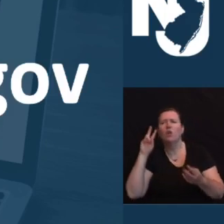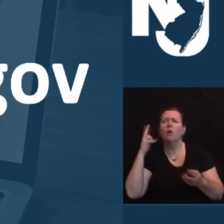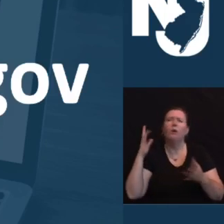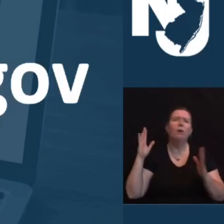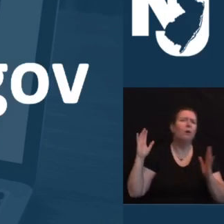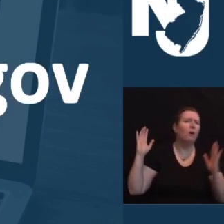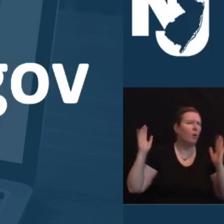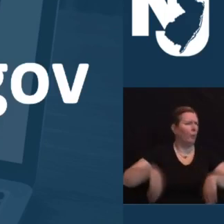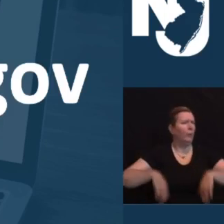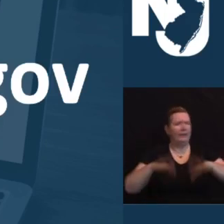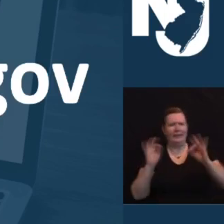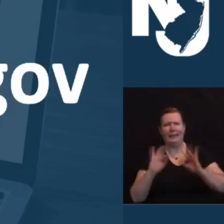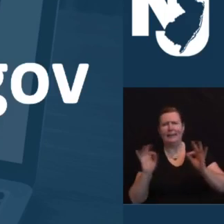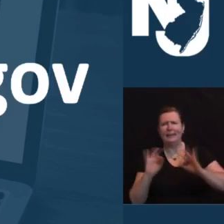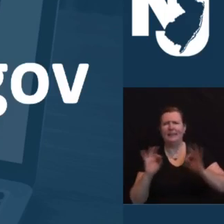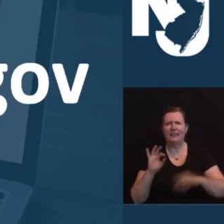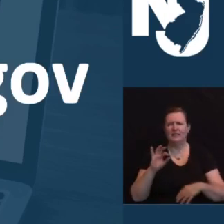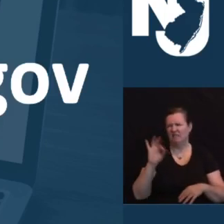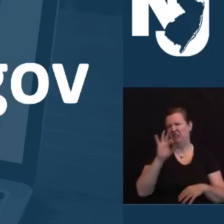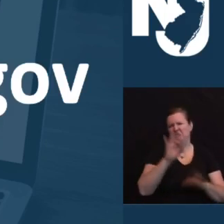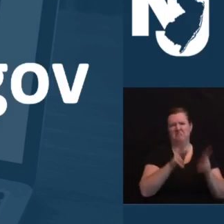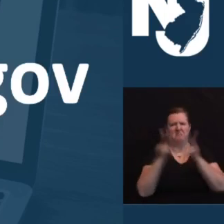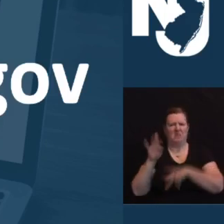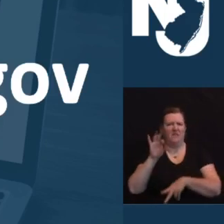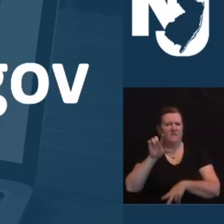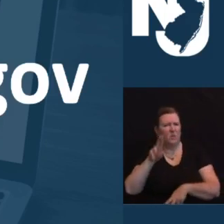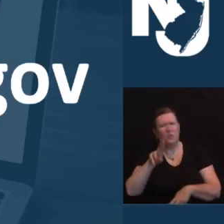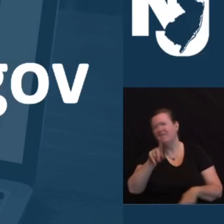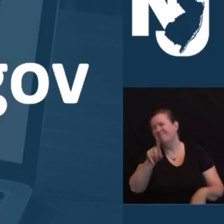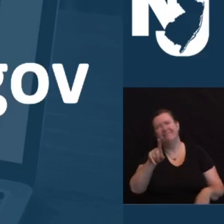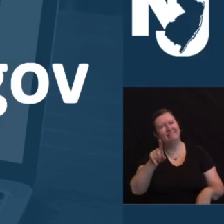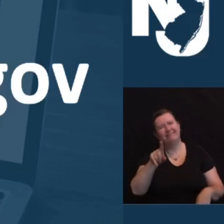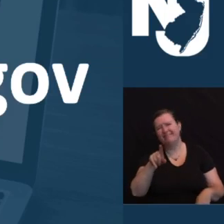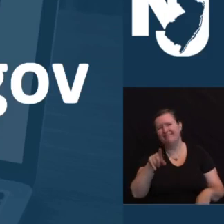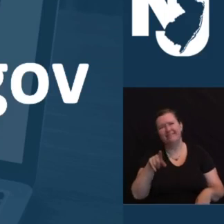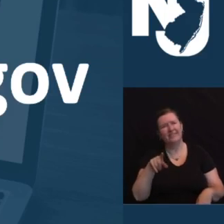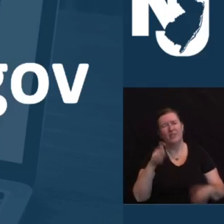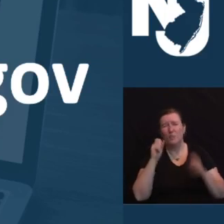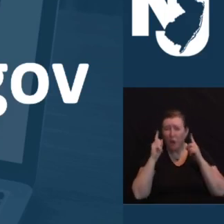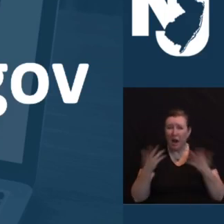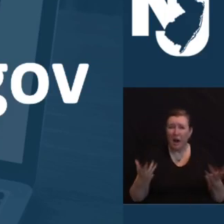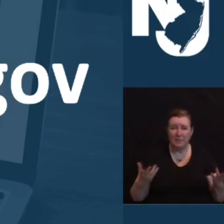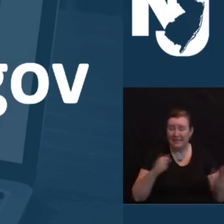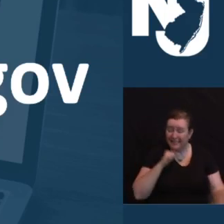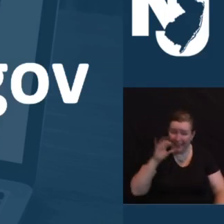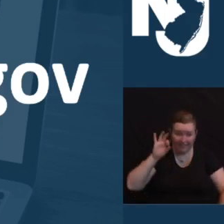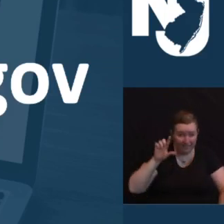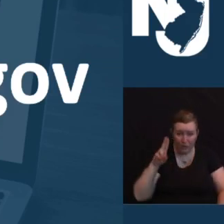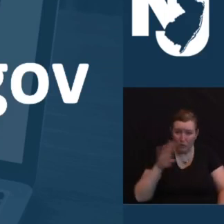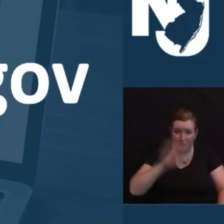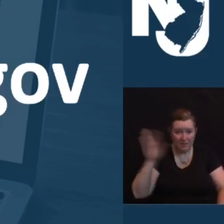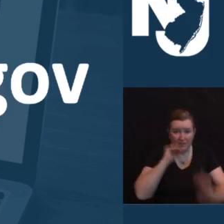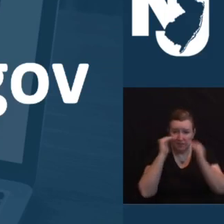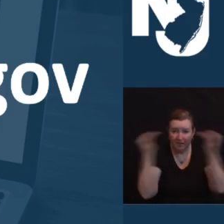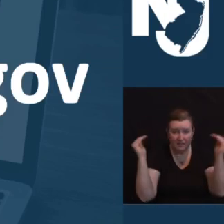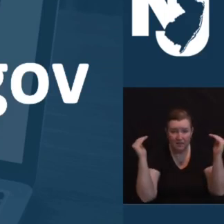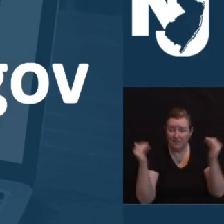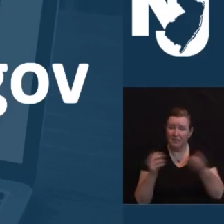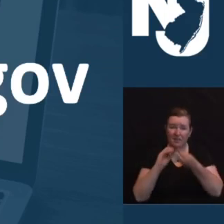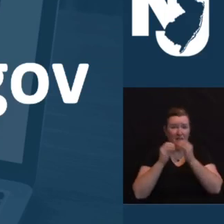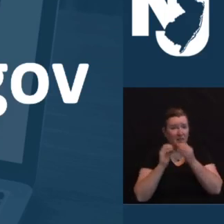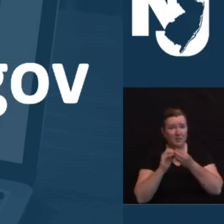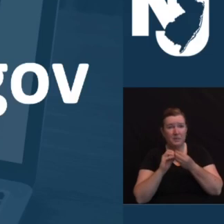like the flu, it's well past time for a wake-up call. It isn't. Here's the number to keep in your head. In just